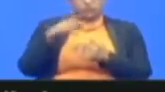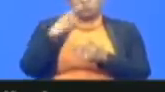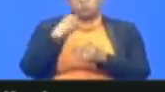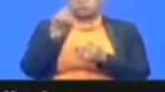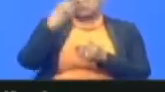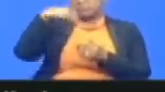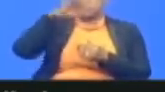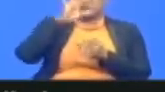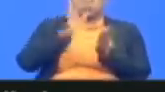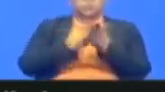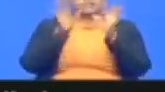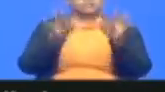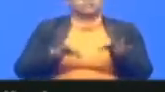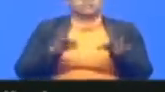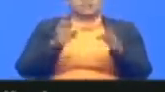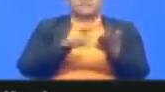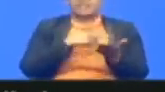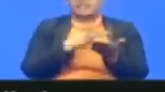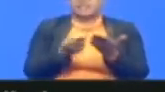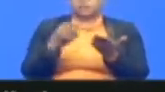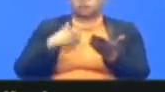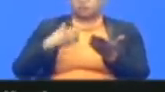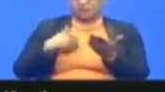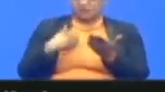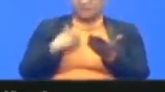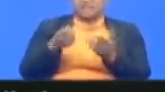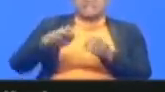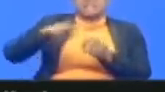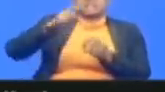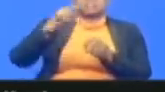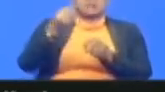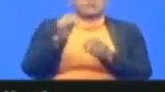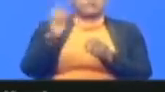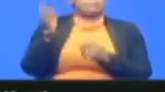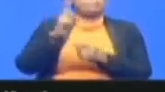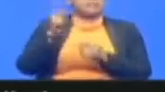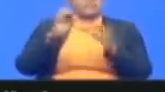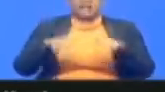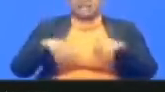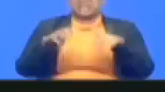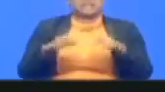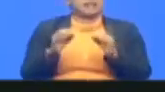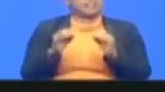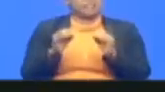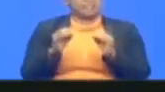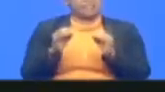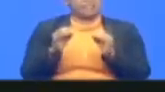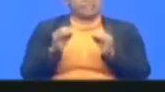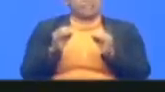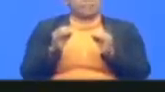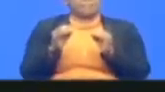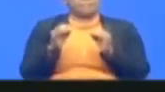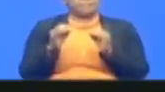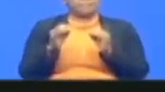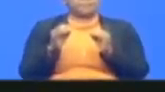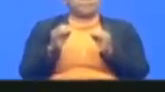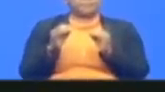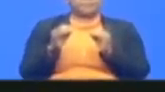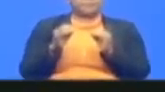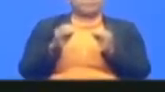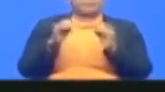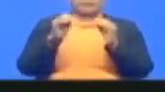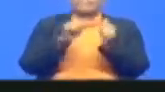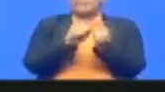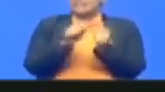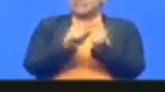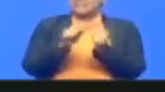with the Treasury for failing to maintain, if not increase, monies for the Ministry of Agriculture. Some maize farmers in the